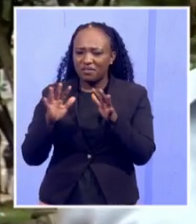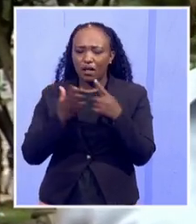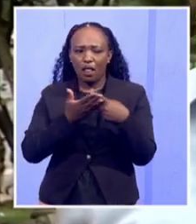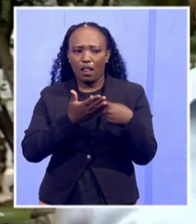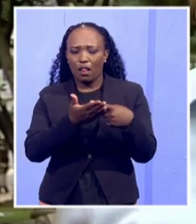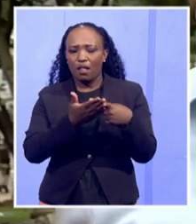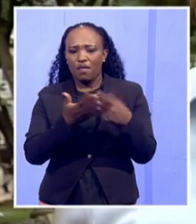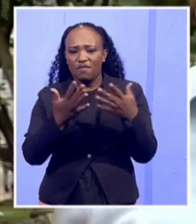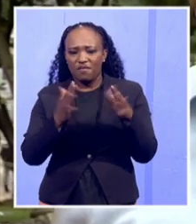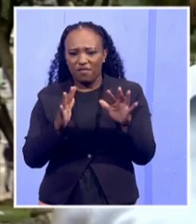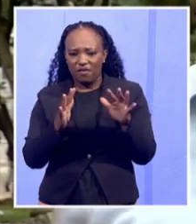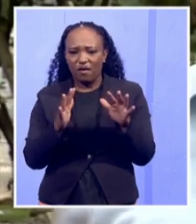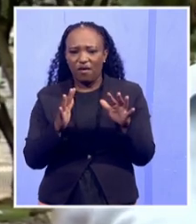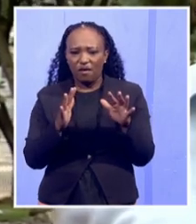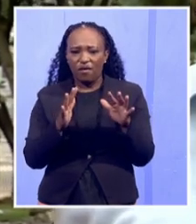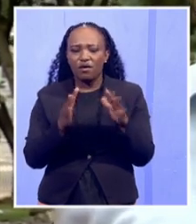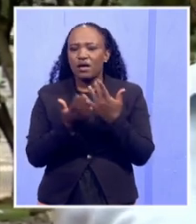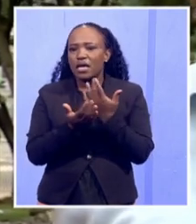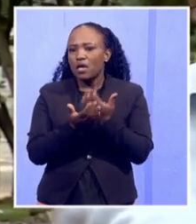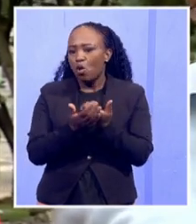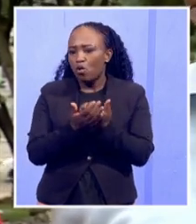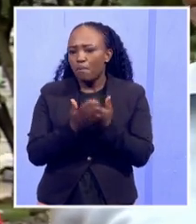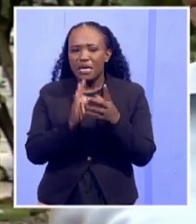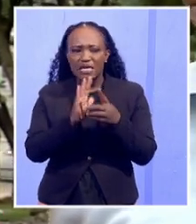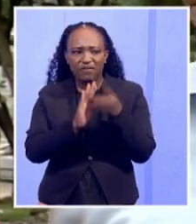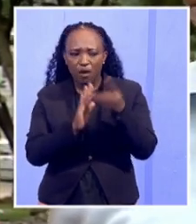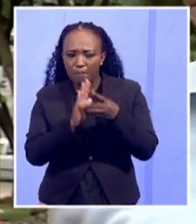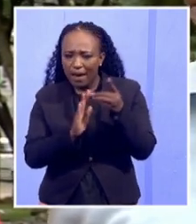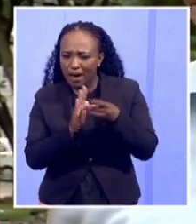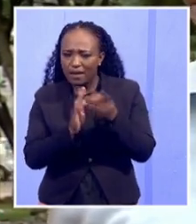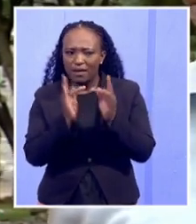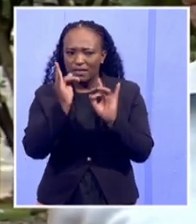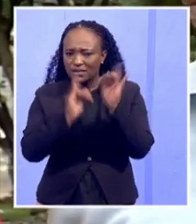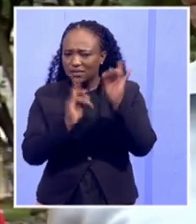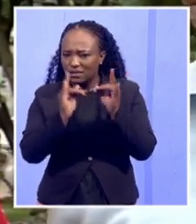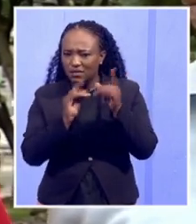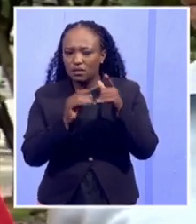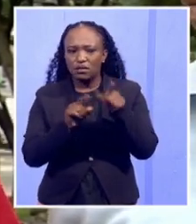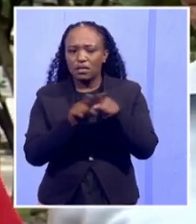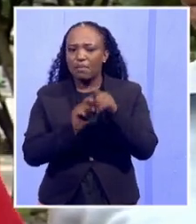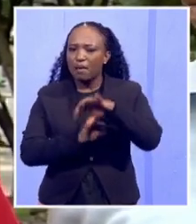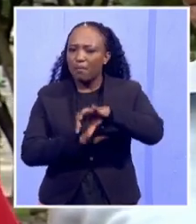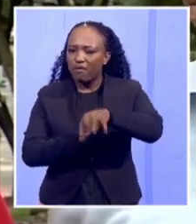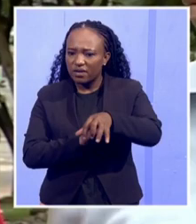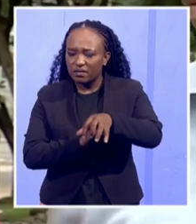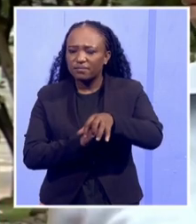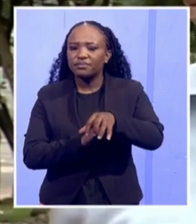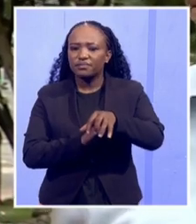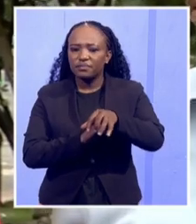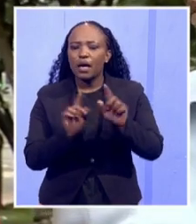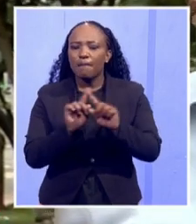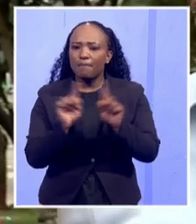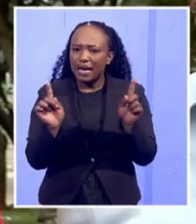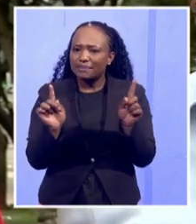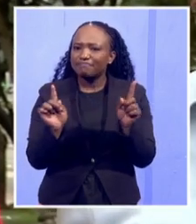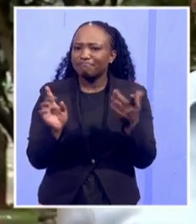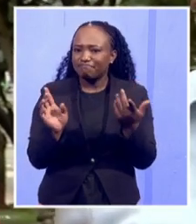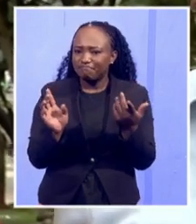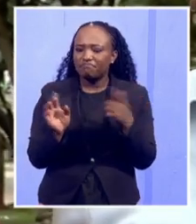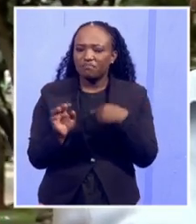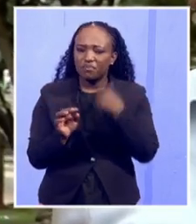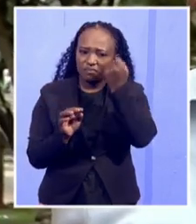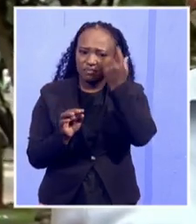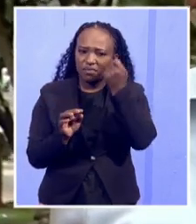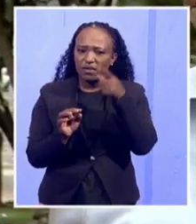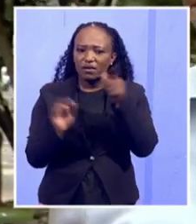discussions surrounded economic development in the city and in the province in itself, but also understanding